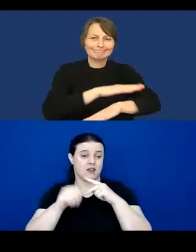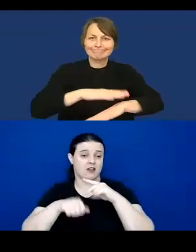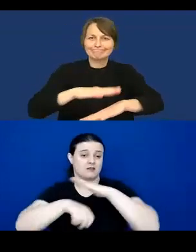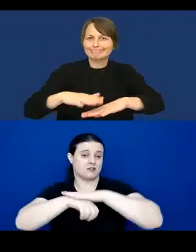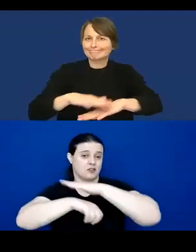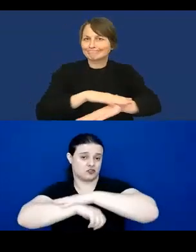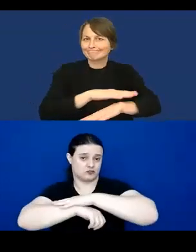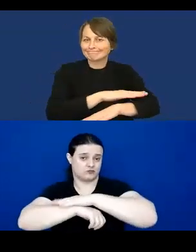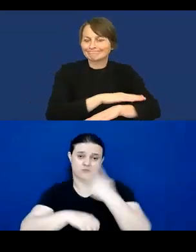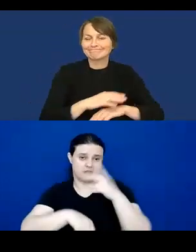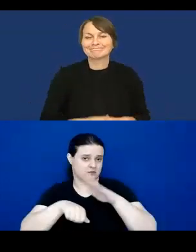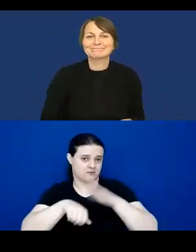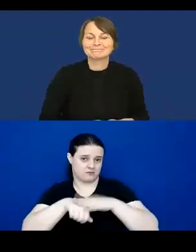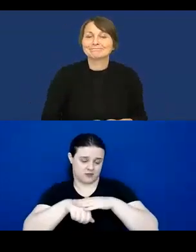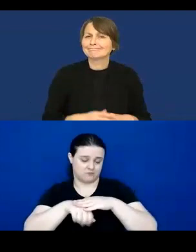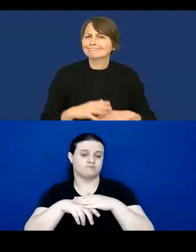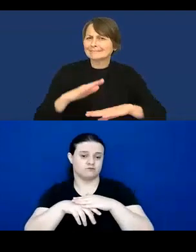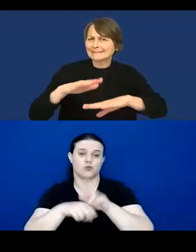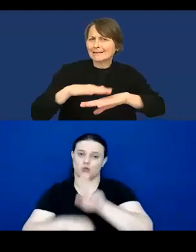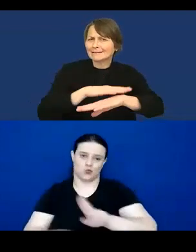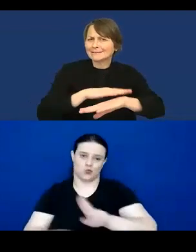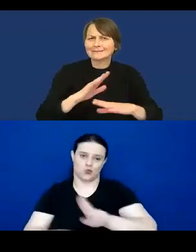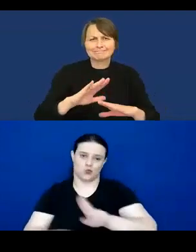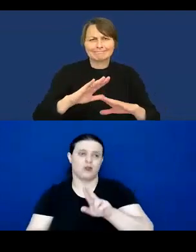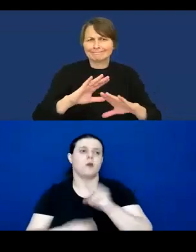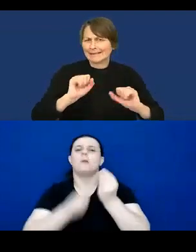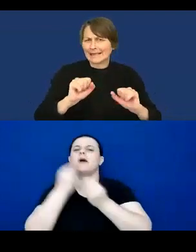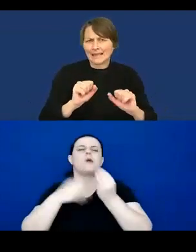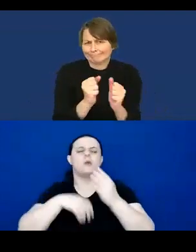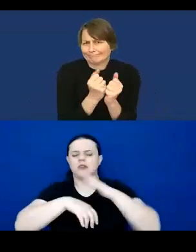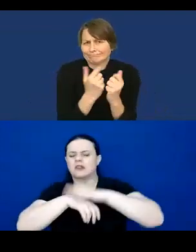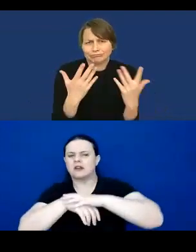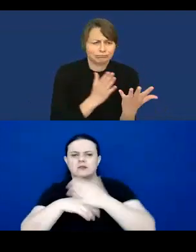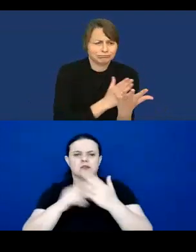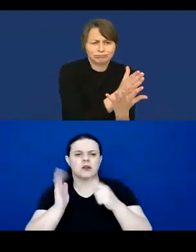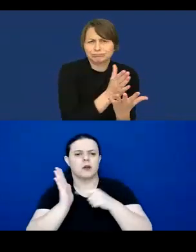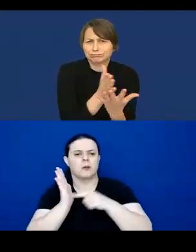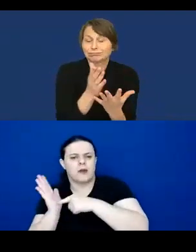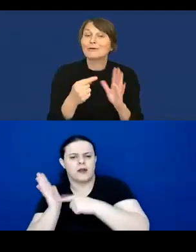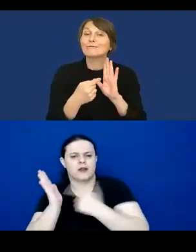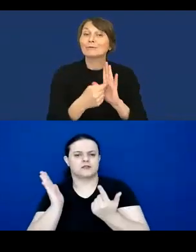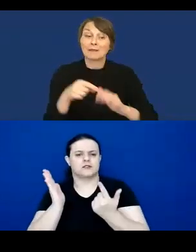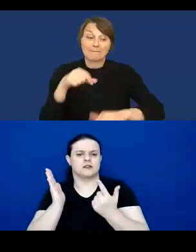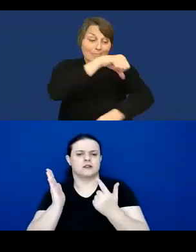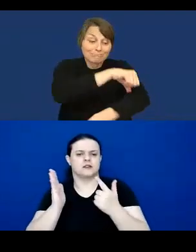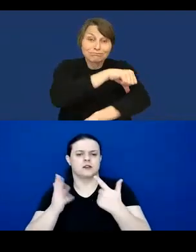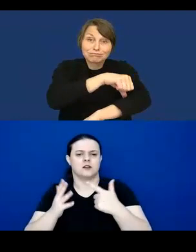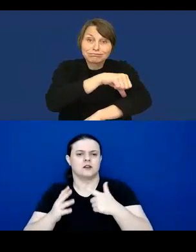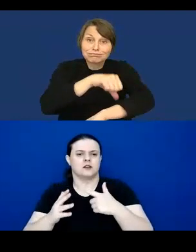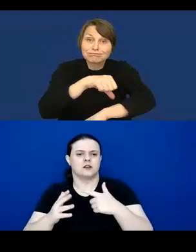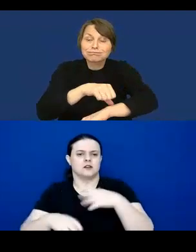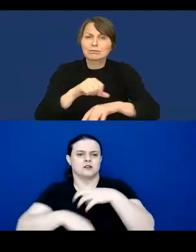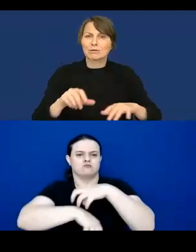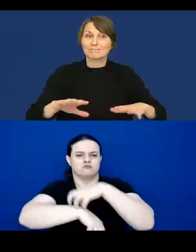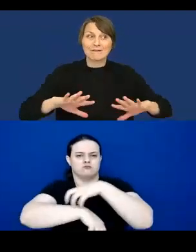be used in many different ways, for example, pressure, thermal stimulation,